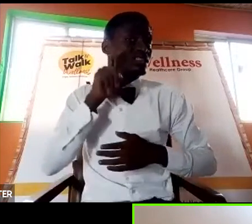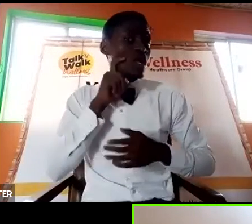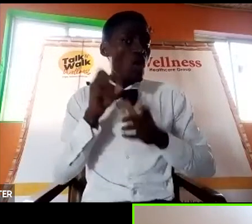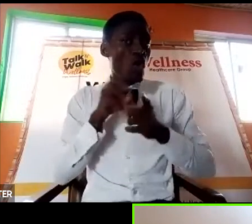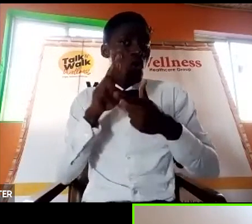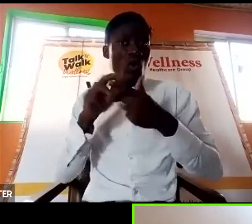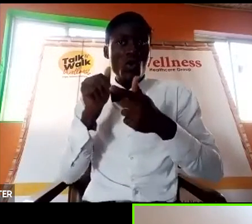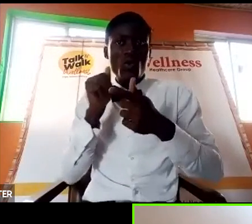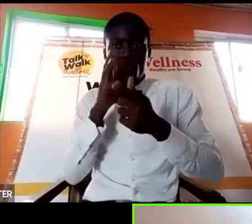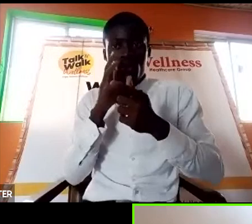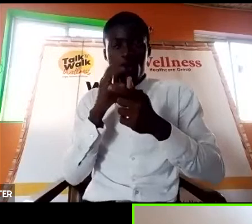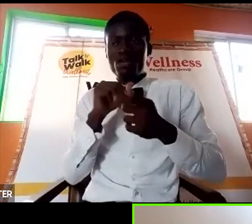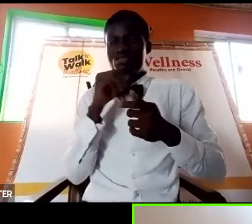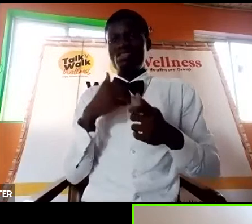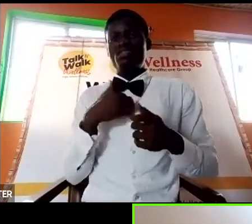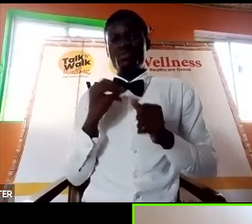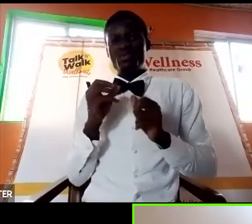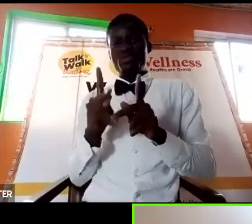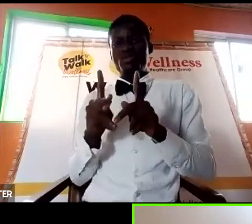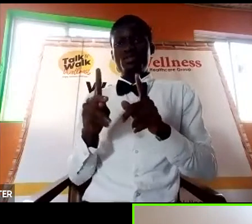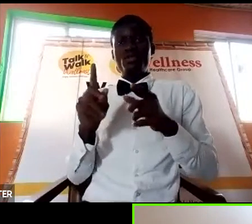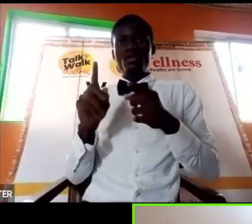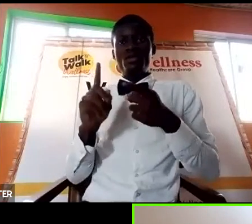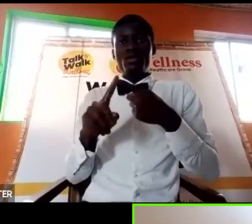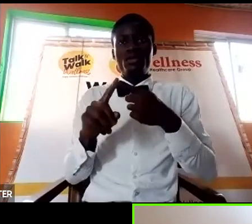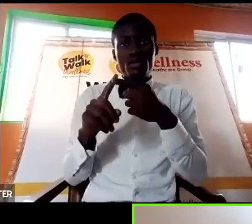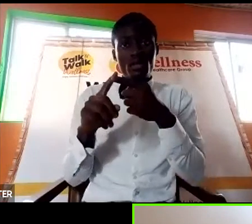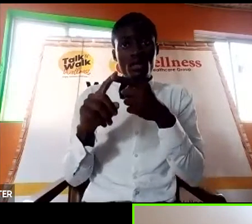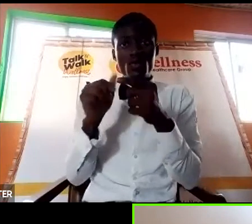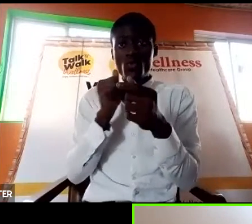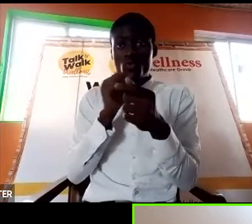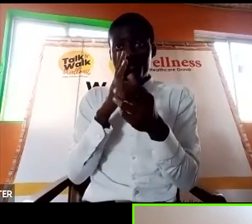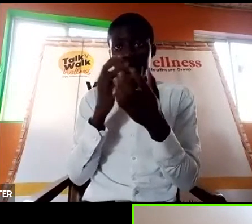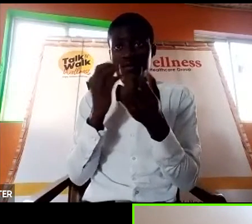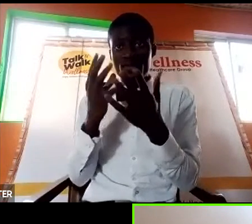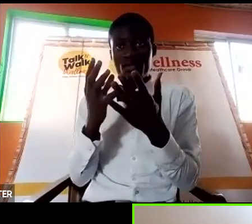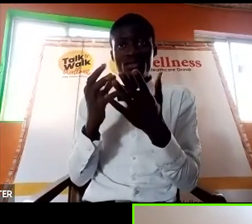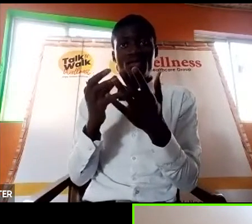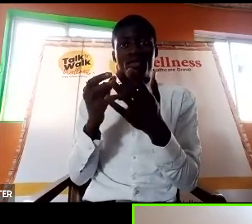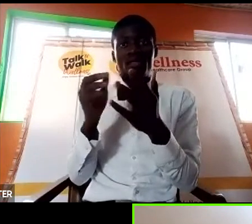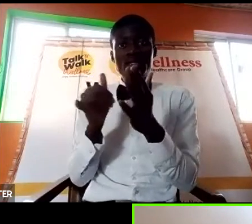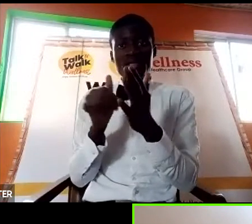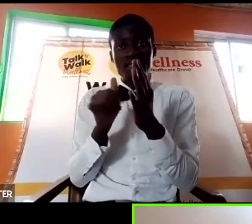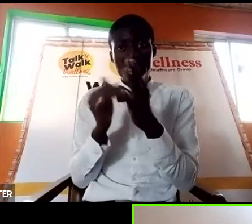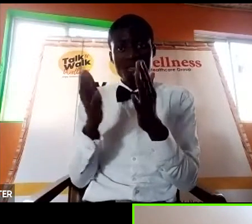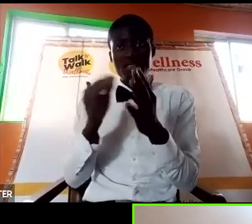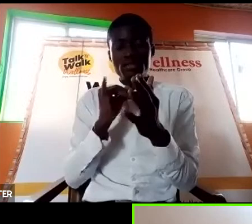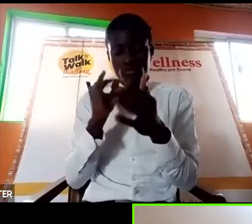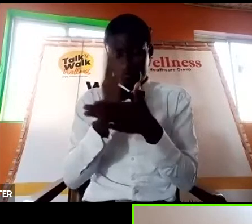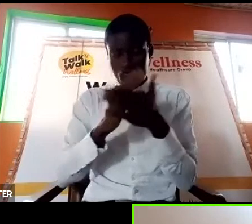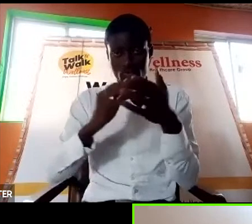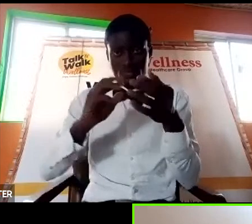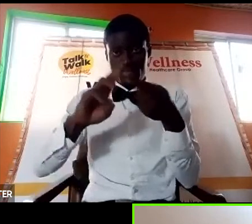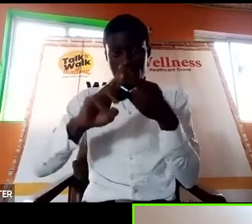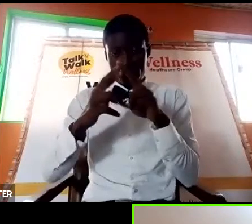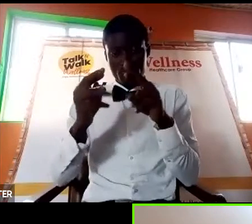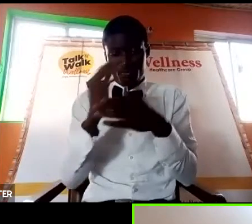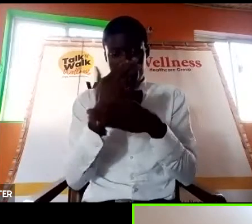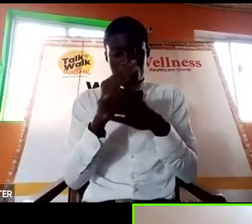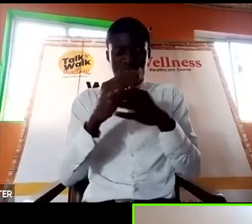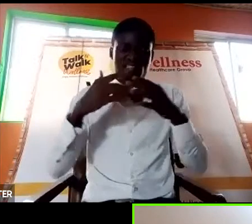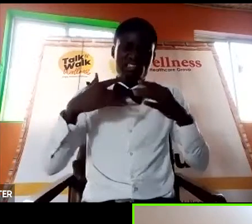forward. And then again, a lot of women tend to, there's a research that shows that there is correlation between depression and unfulfilled sexual